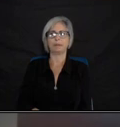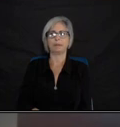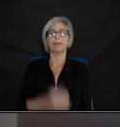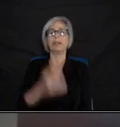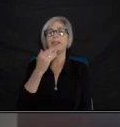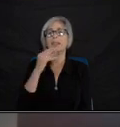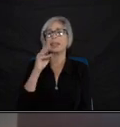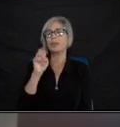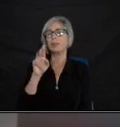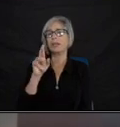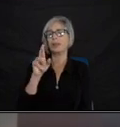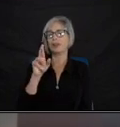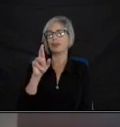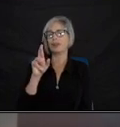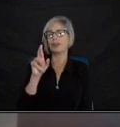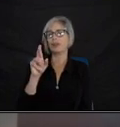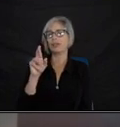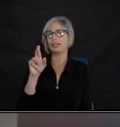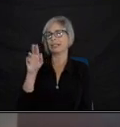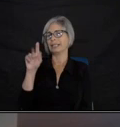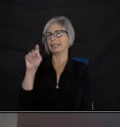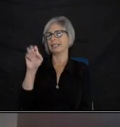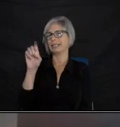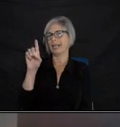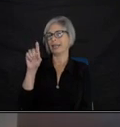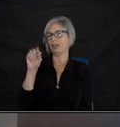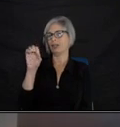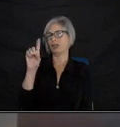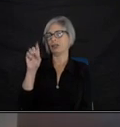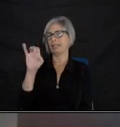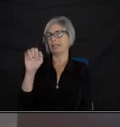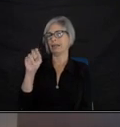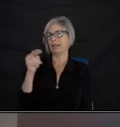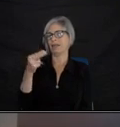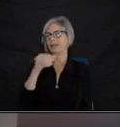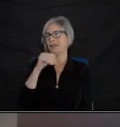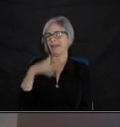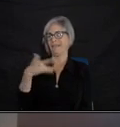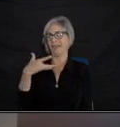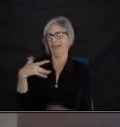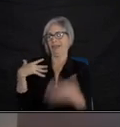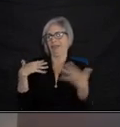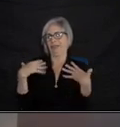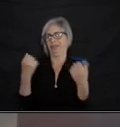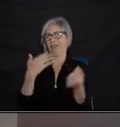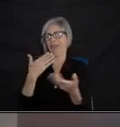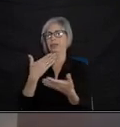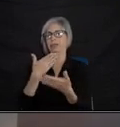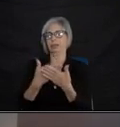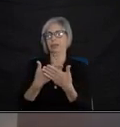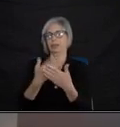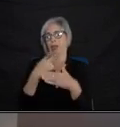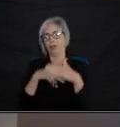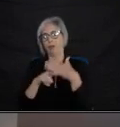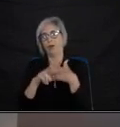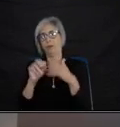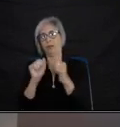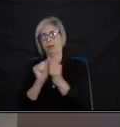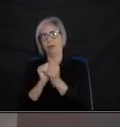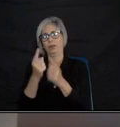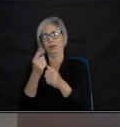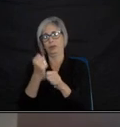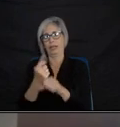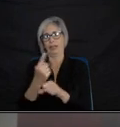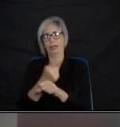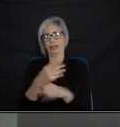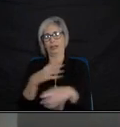Thank you, Mayor Grant. And Ted Goodenough was not feeling well today, so he could not be here, but he looks forward to being with you next year